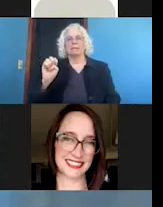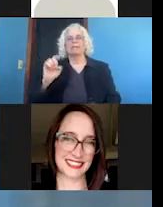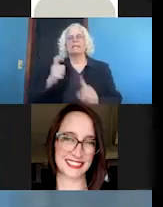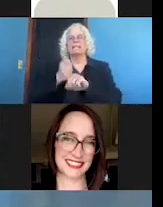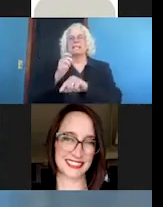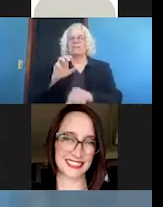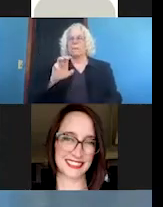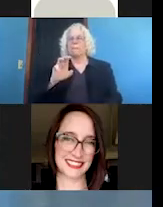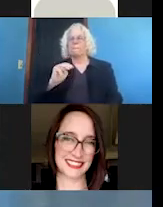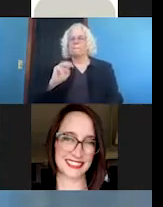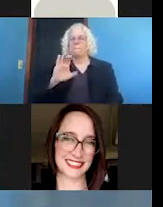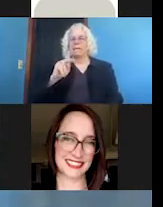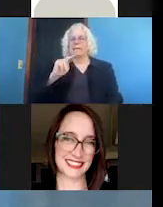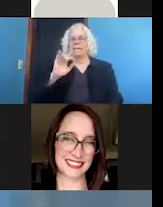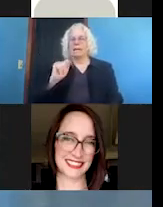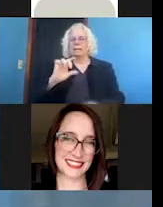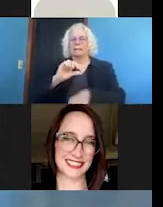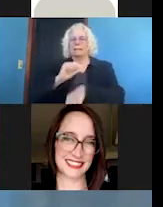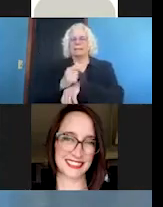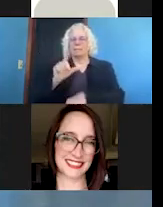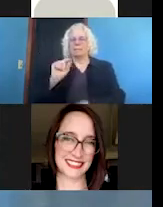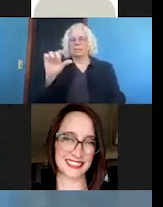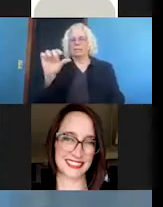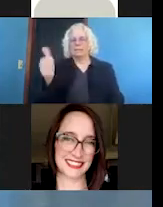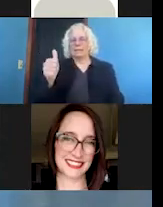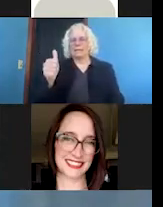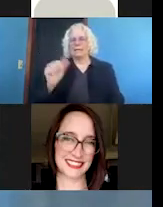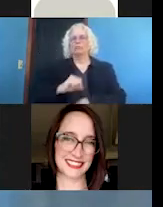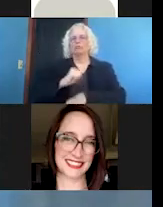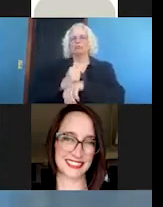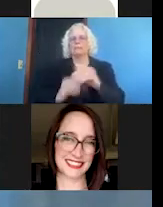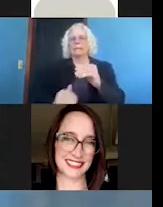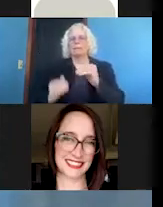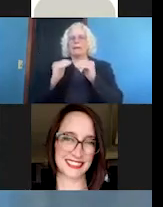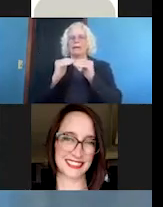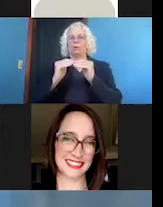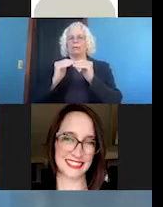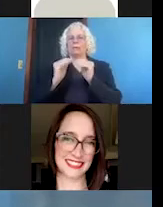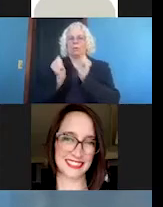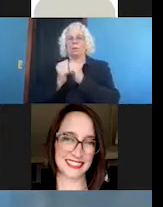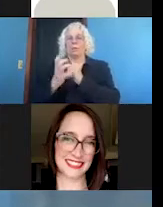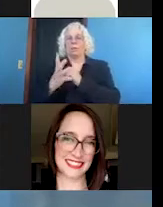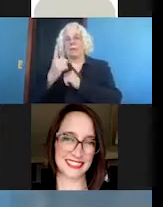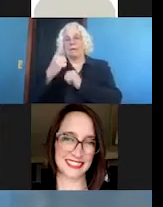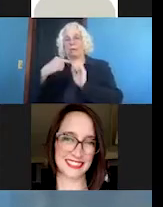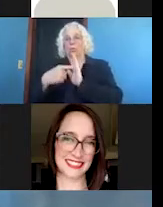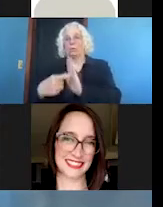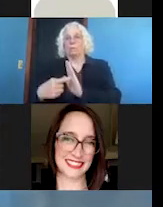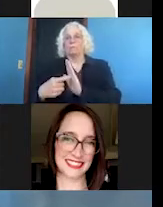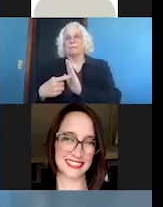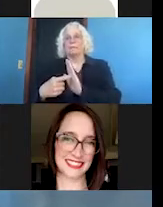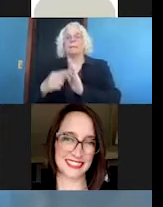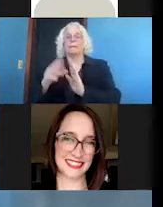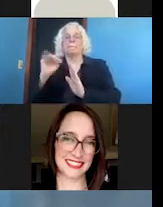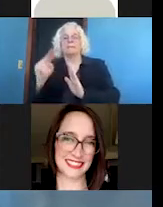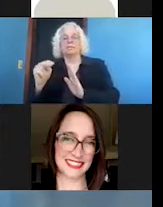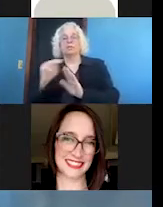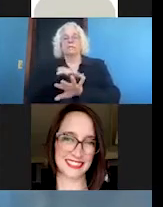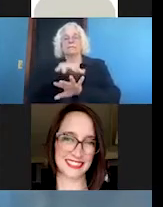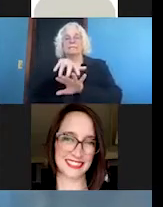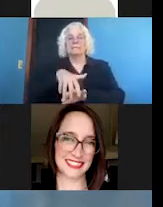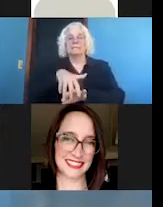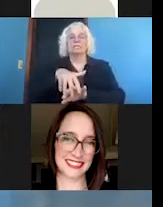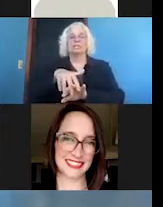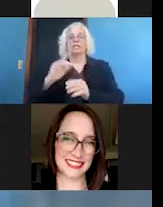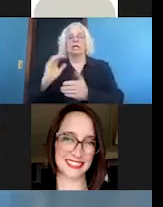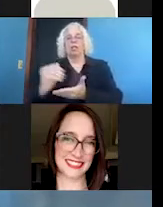in 2010. Our mission is to increase equity with and for Minnesota's indigenous, low-income, and racially diverse youth. We